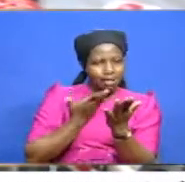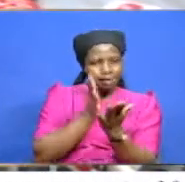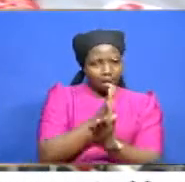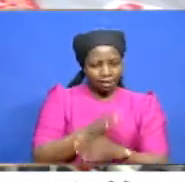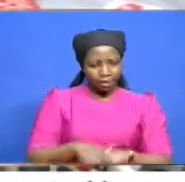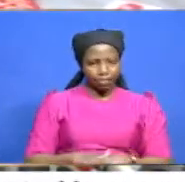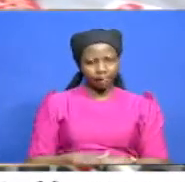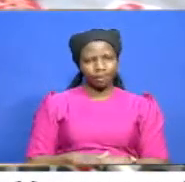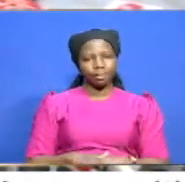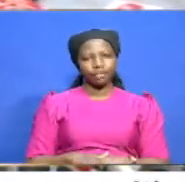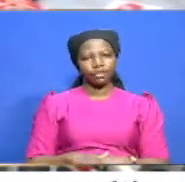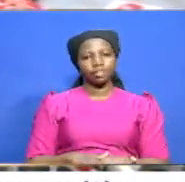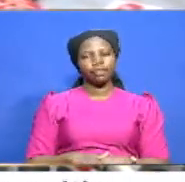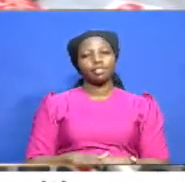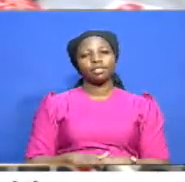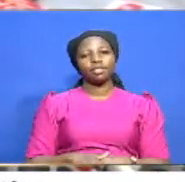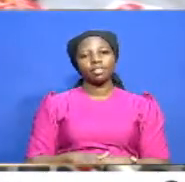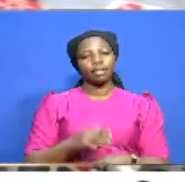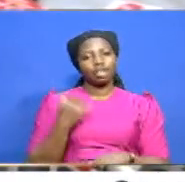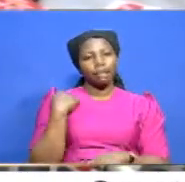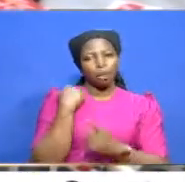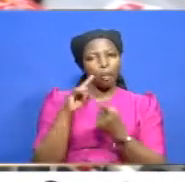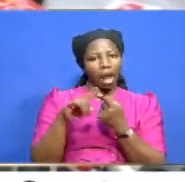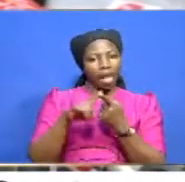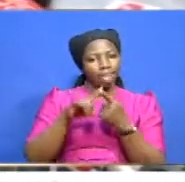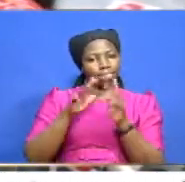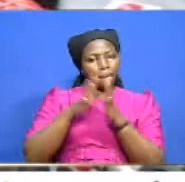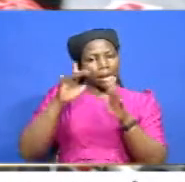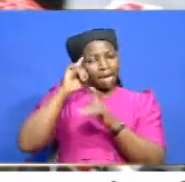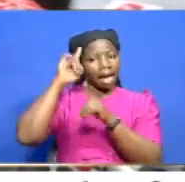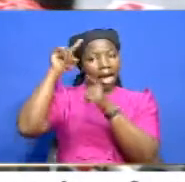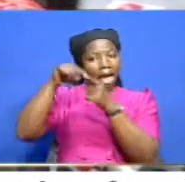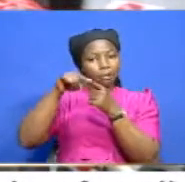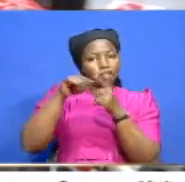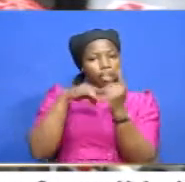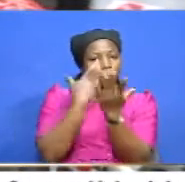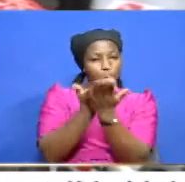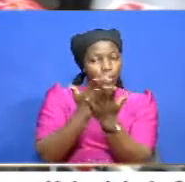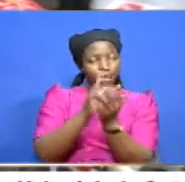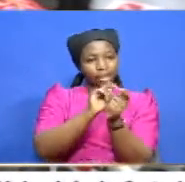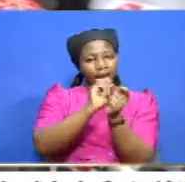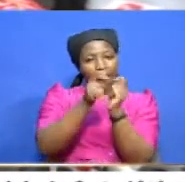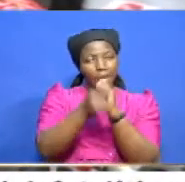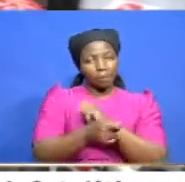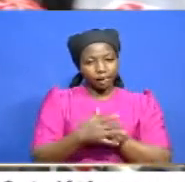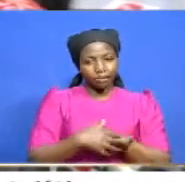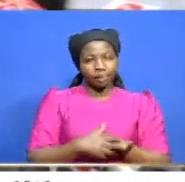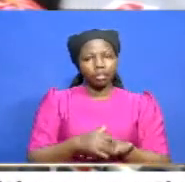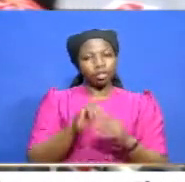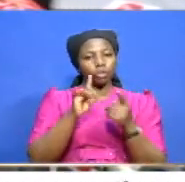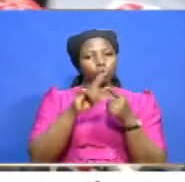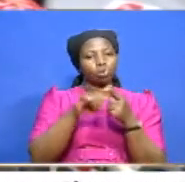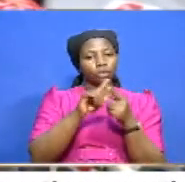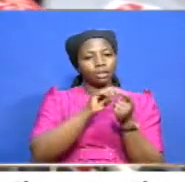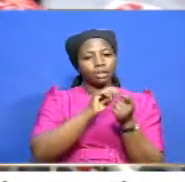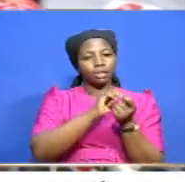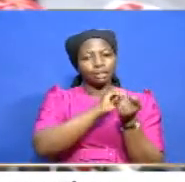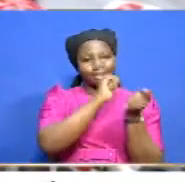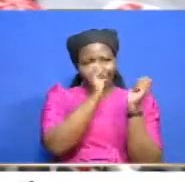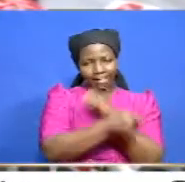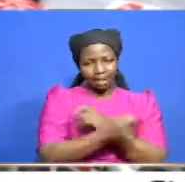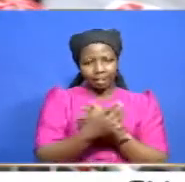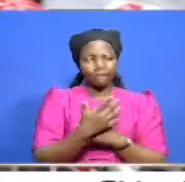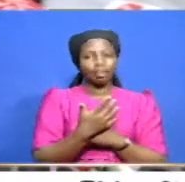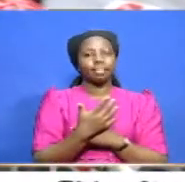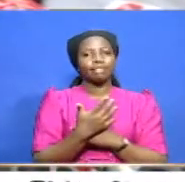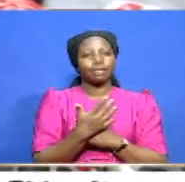One, the main purpose of the proposed amendment is to alter the composition of the